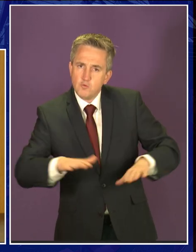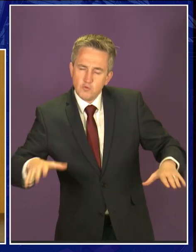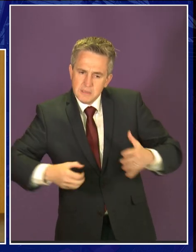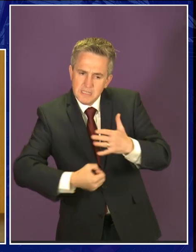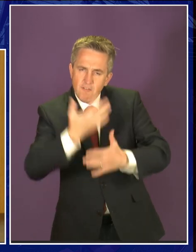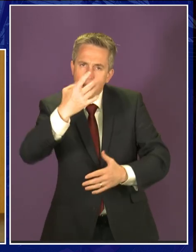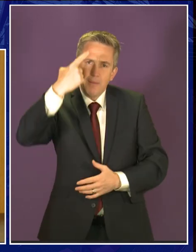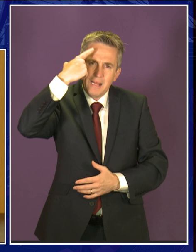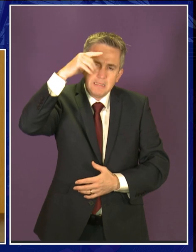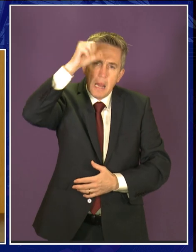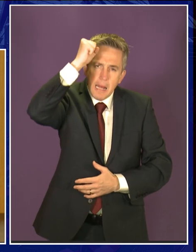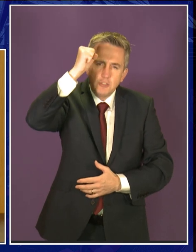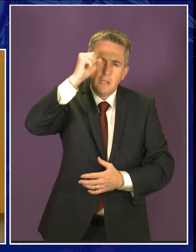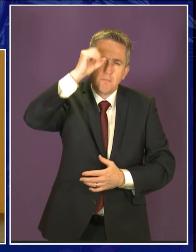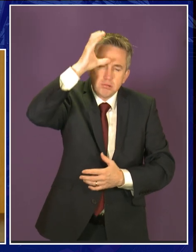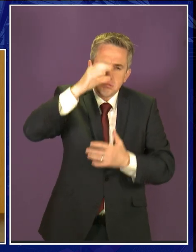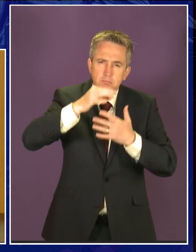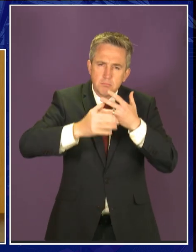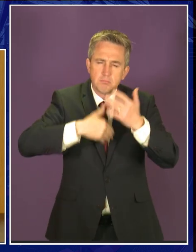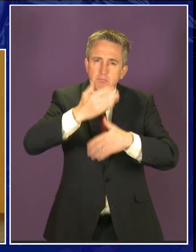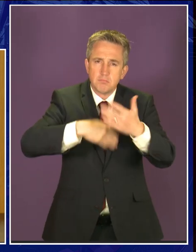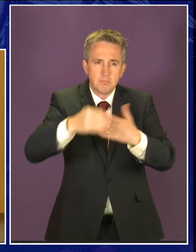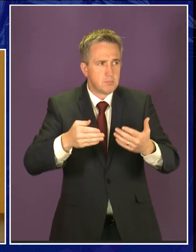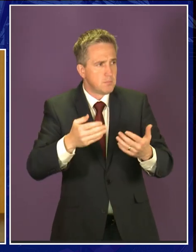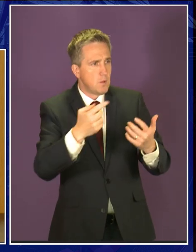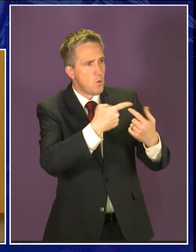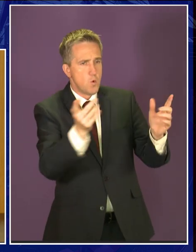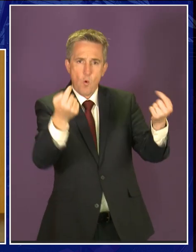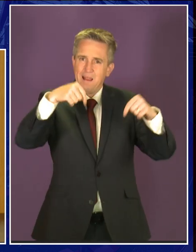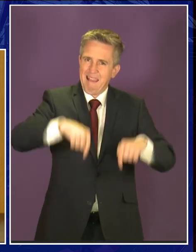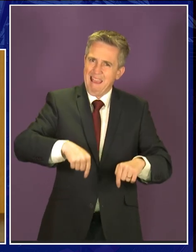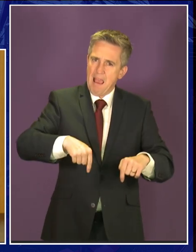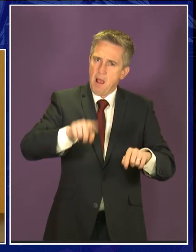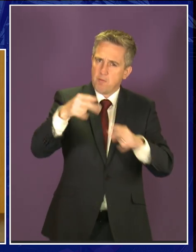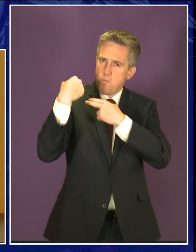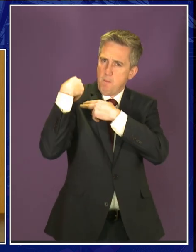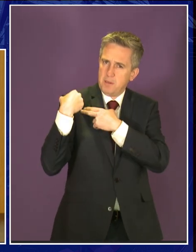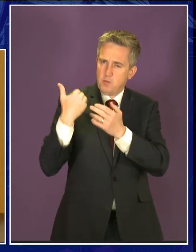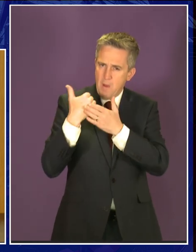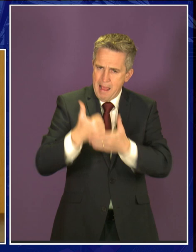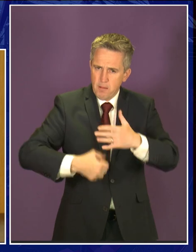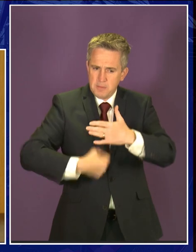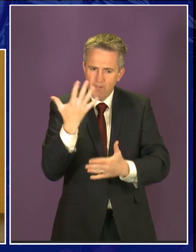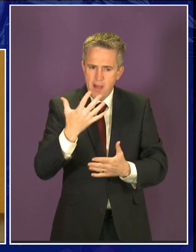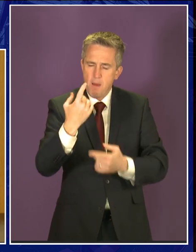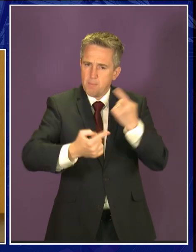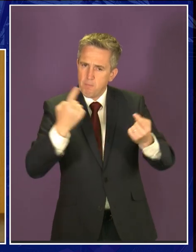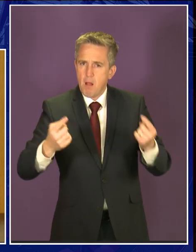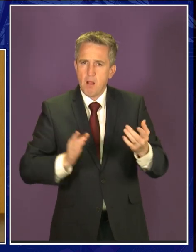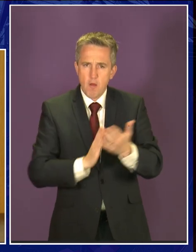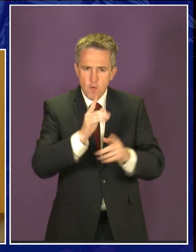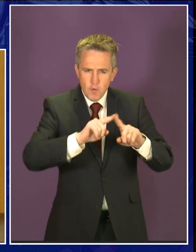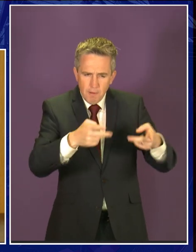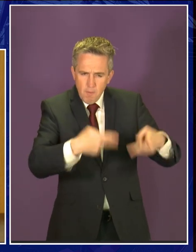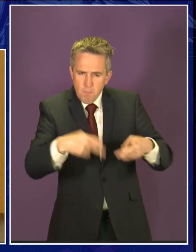children. Those of us in this room are tasked with the responsibility to support development of these capacities through all